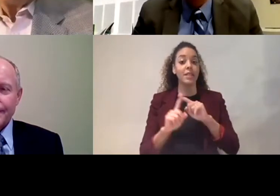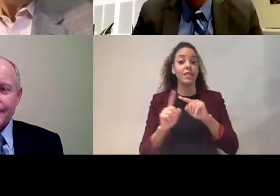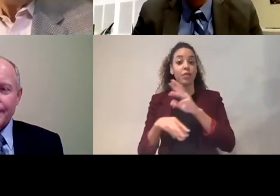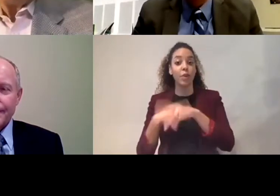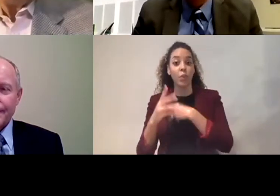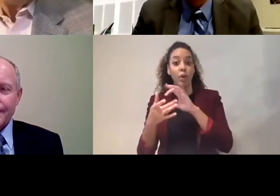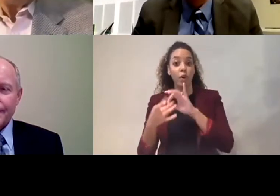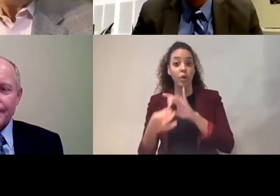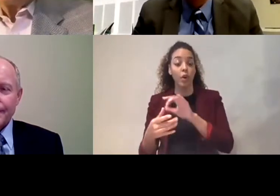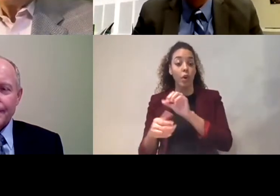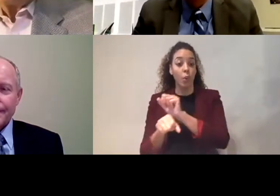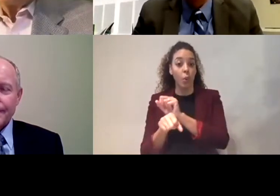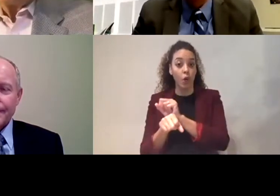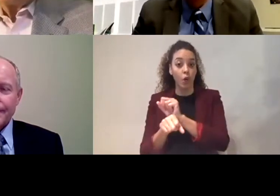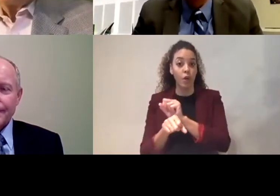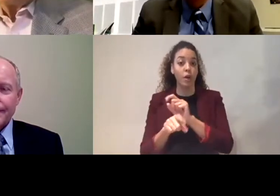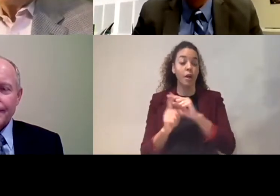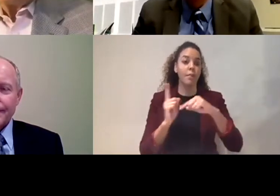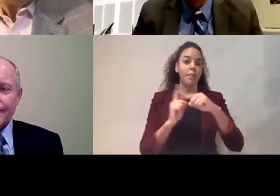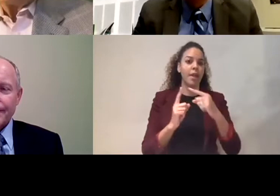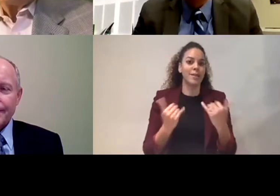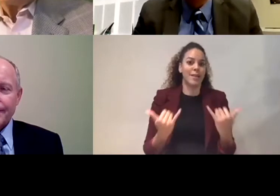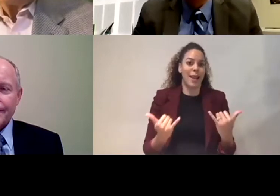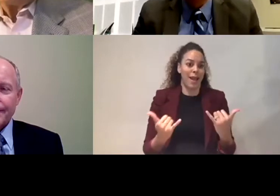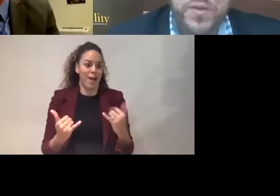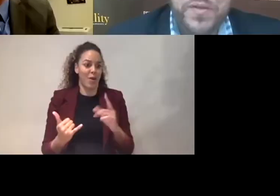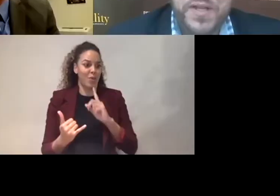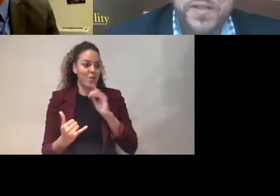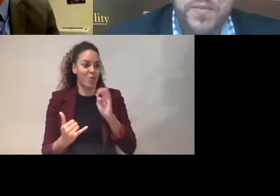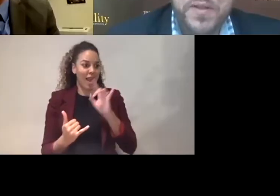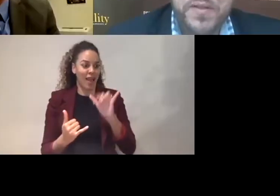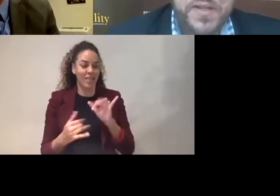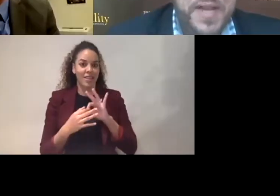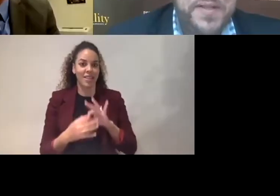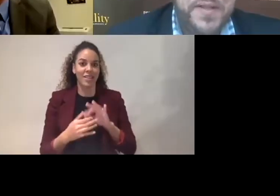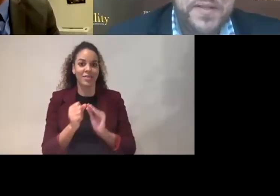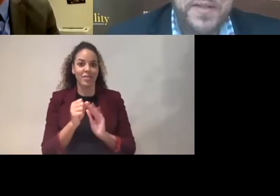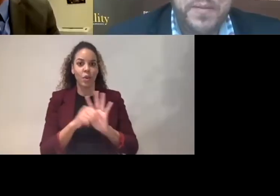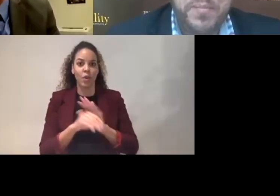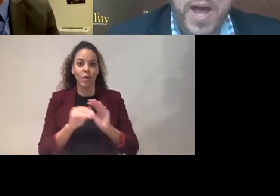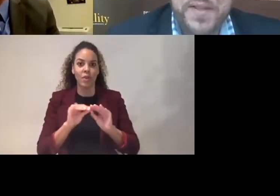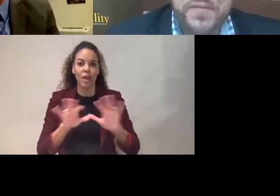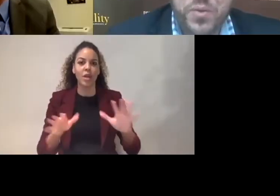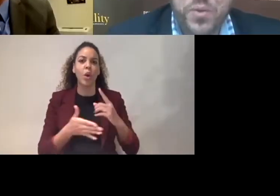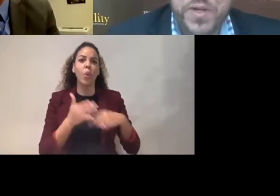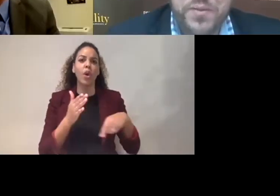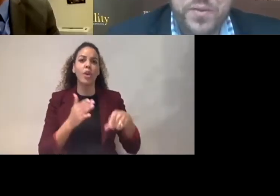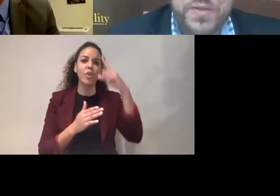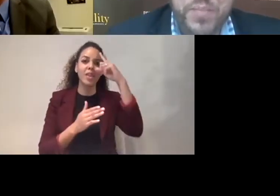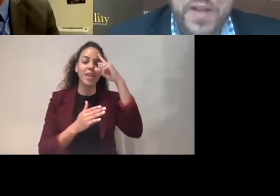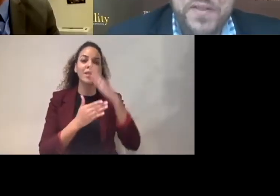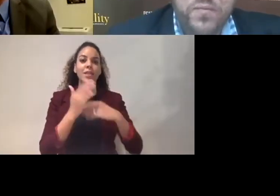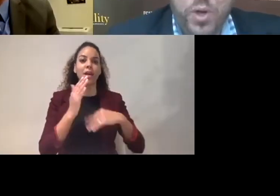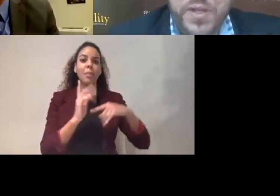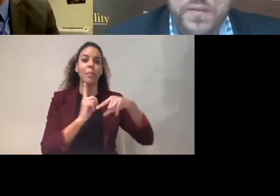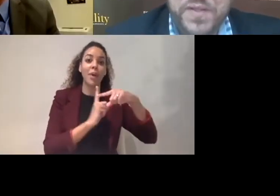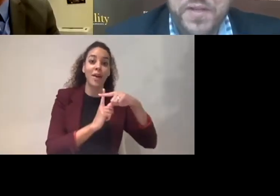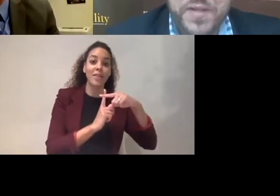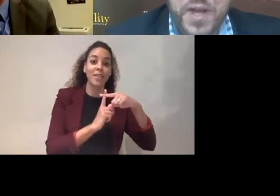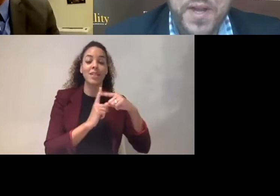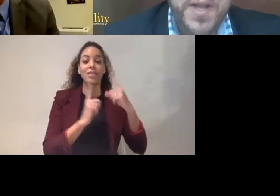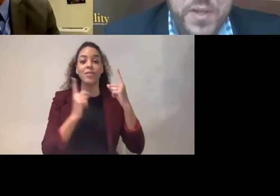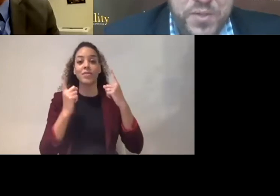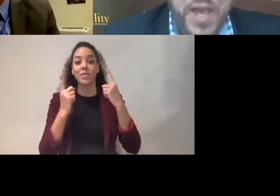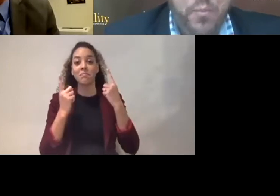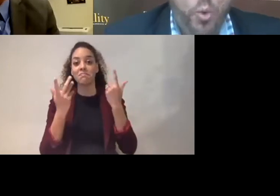very present reality of this pandemic, I'm curious, what do you see as some of the successes, some of the positive stories or positive work that you've been